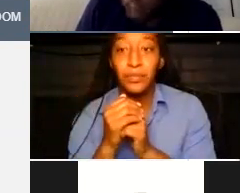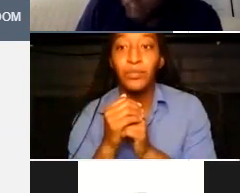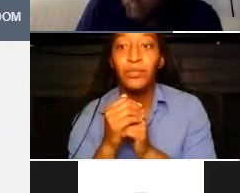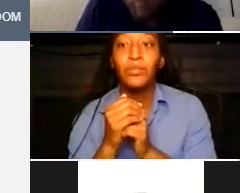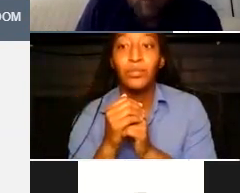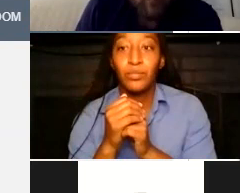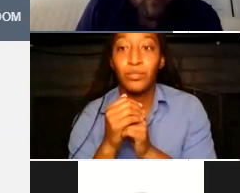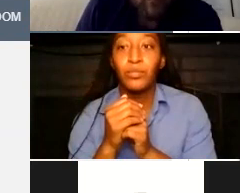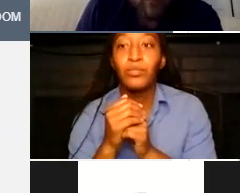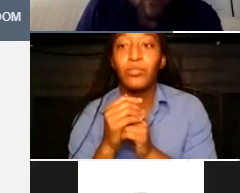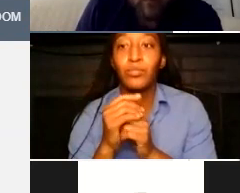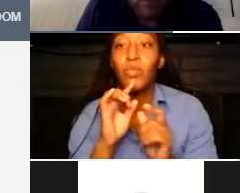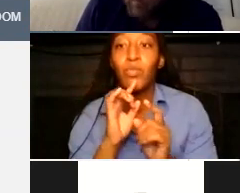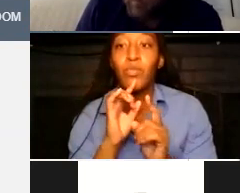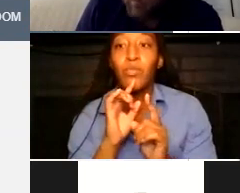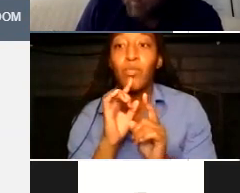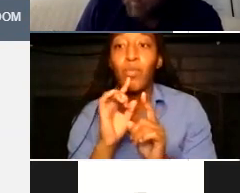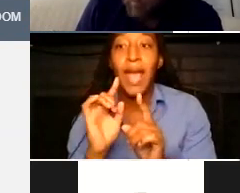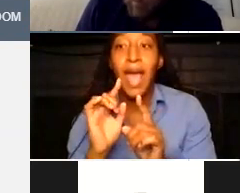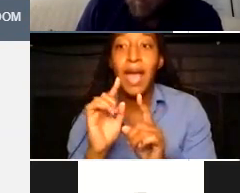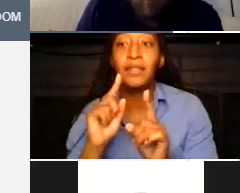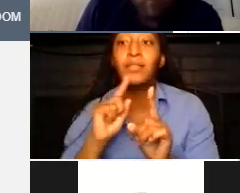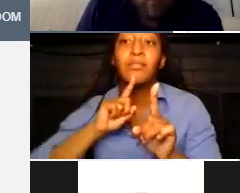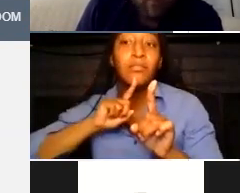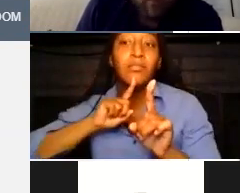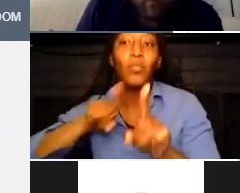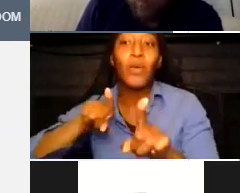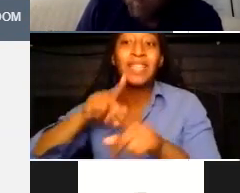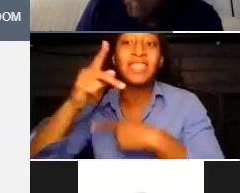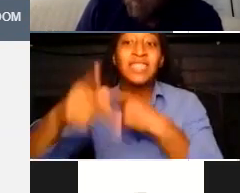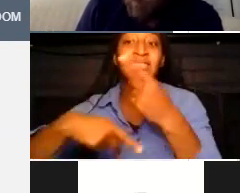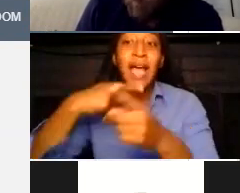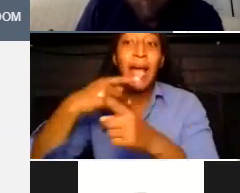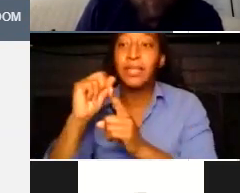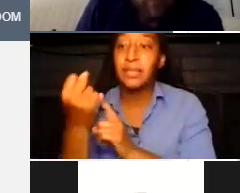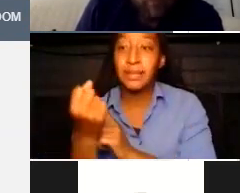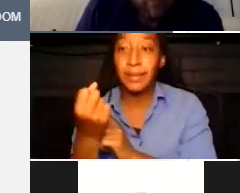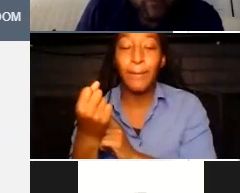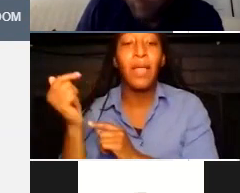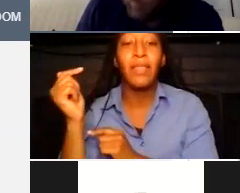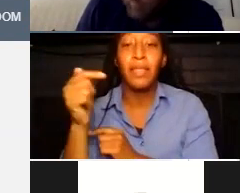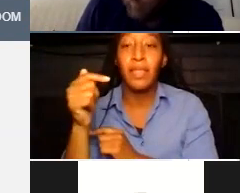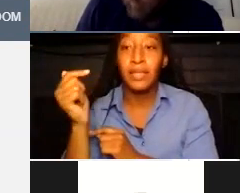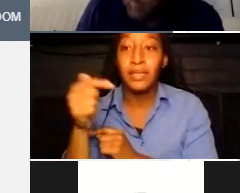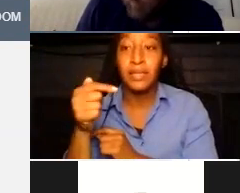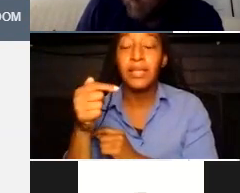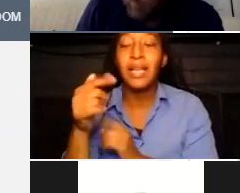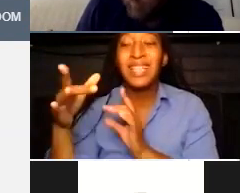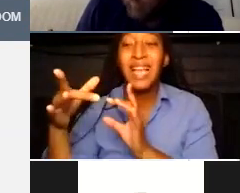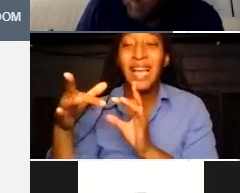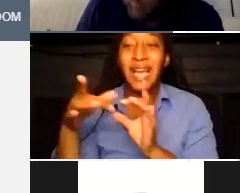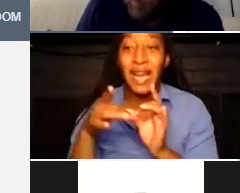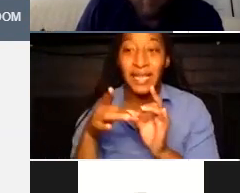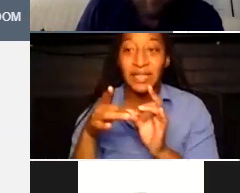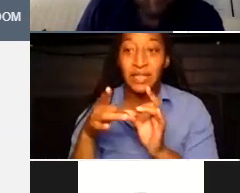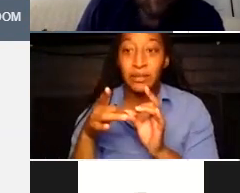start of rocket science. We don't have to worry about these type reaction systems. These systems are systems where